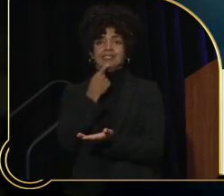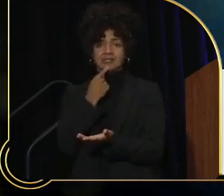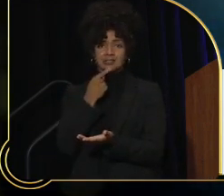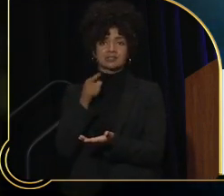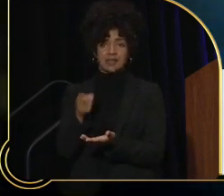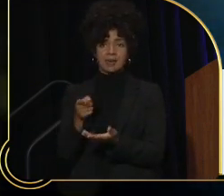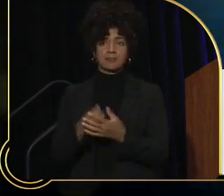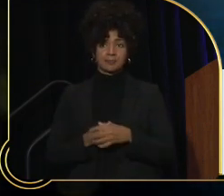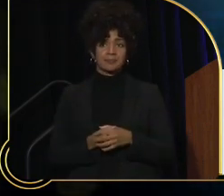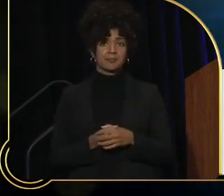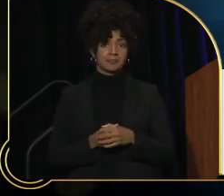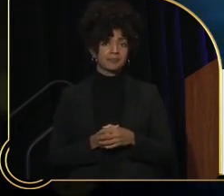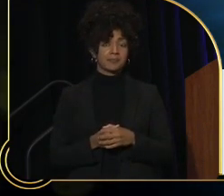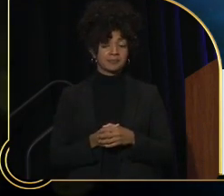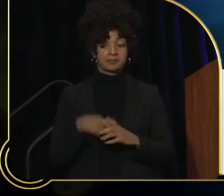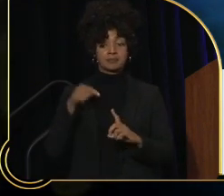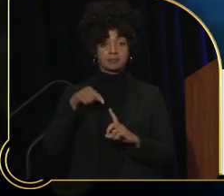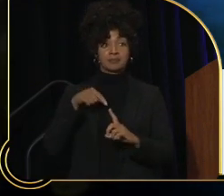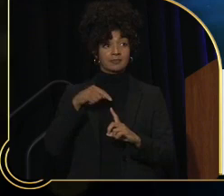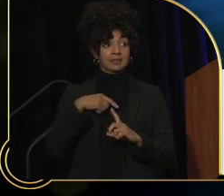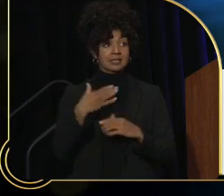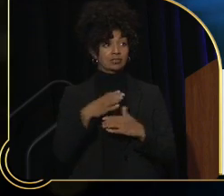this is called Next Generation.